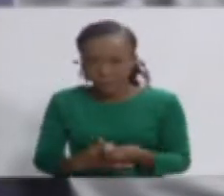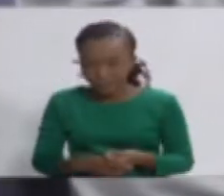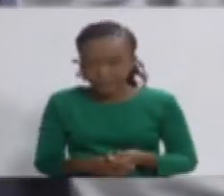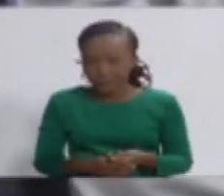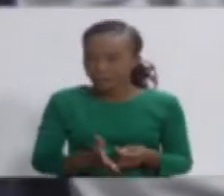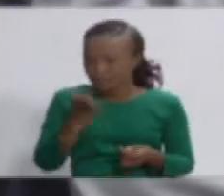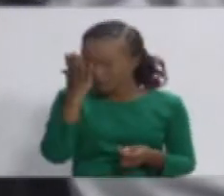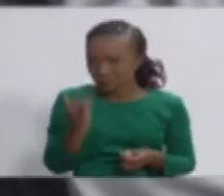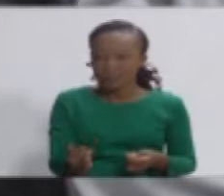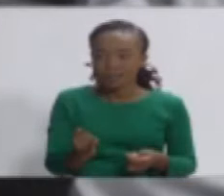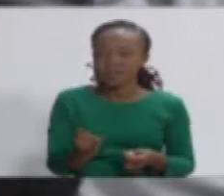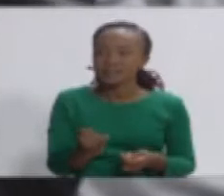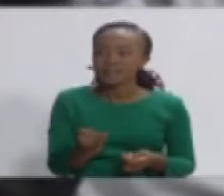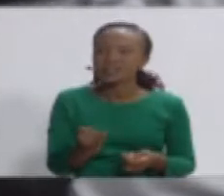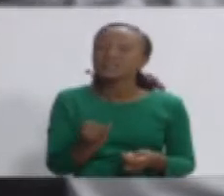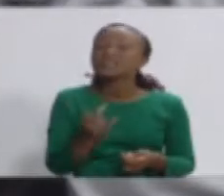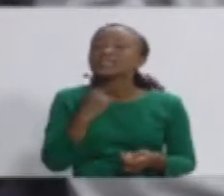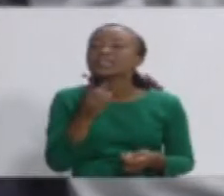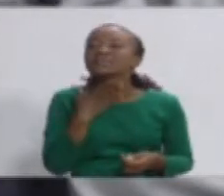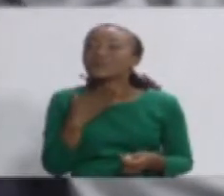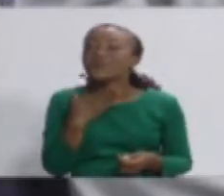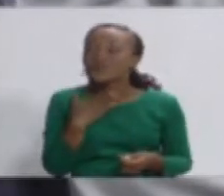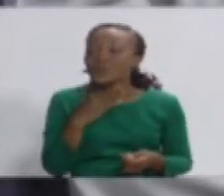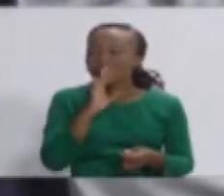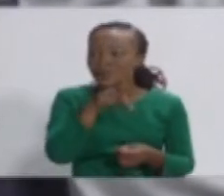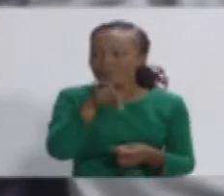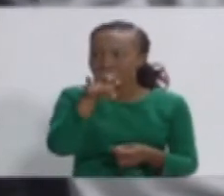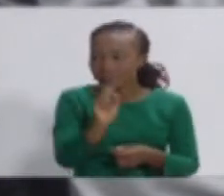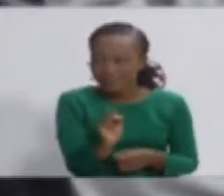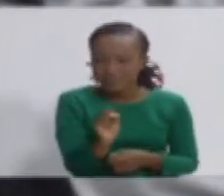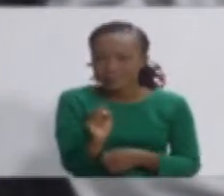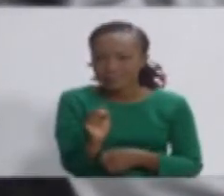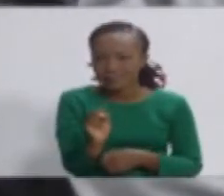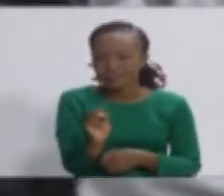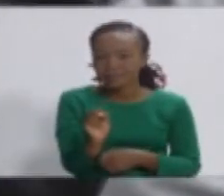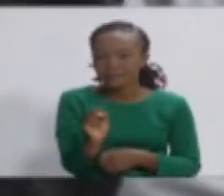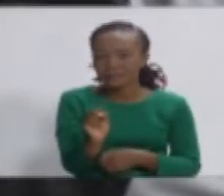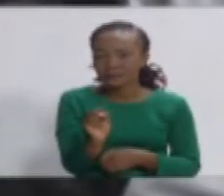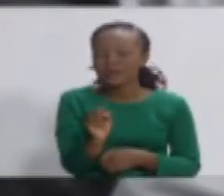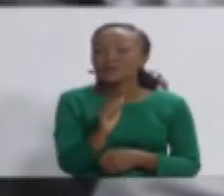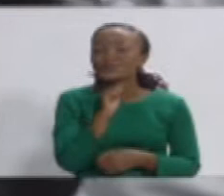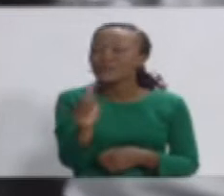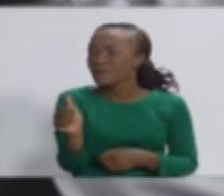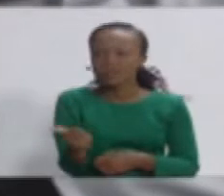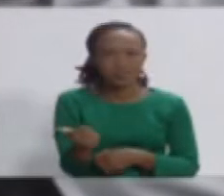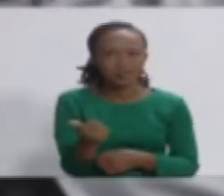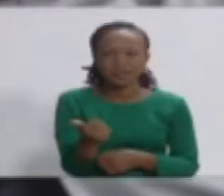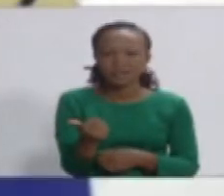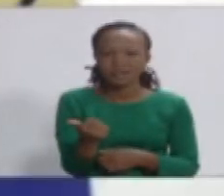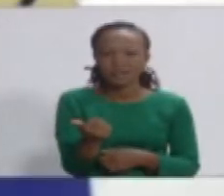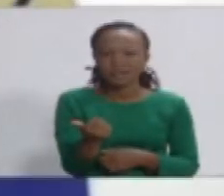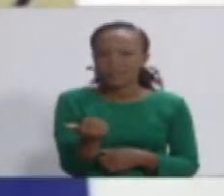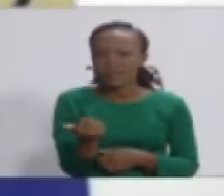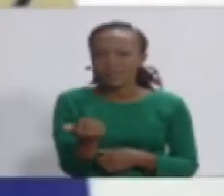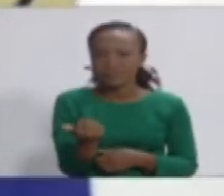why are you saying you need PPEs? If you don't want to teach the children, then don't bother. The children belong to you.